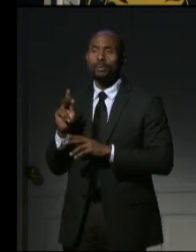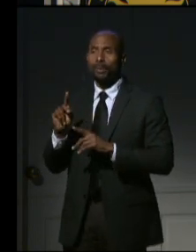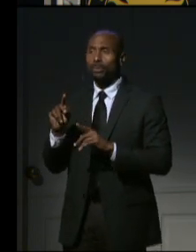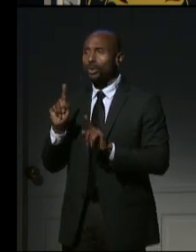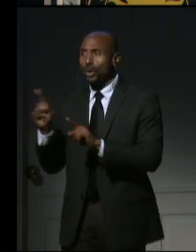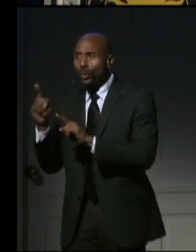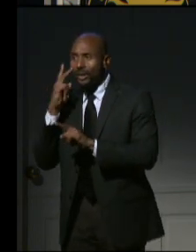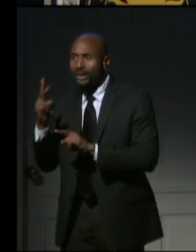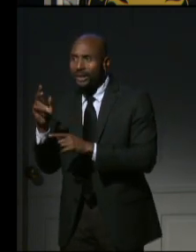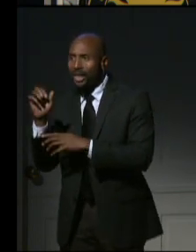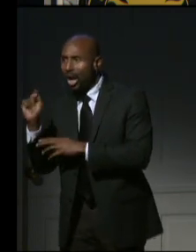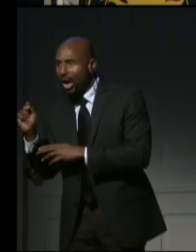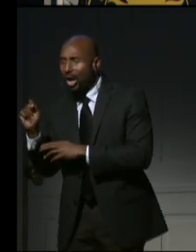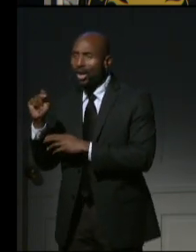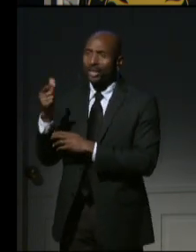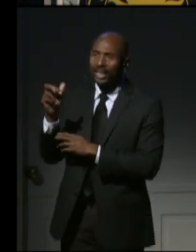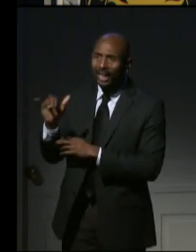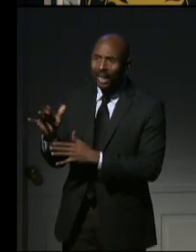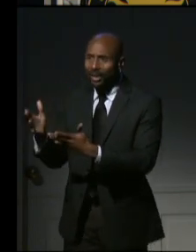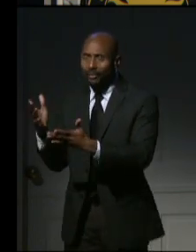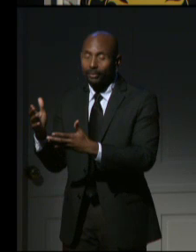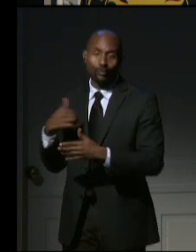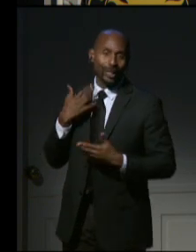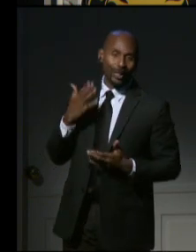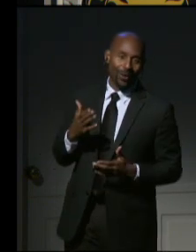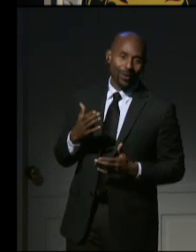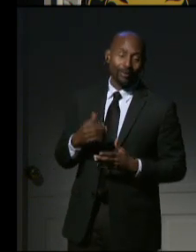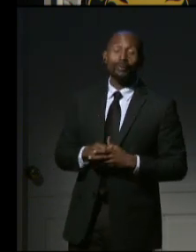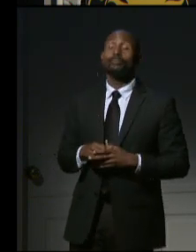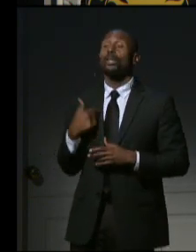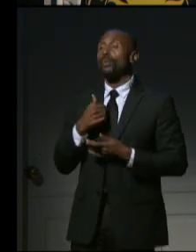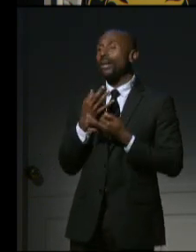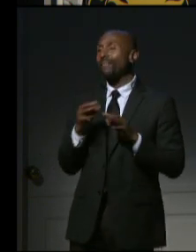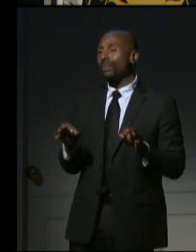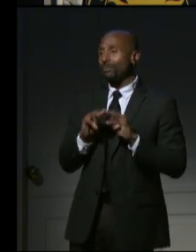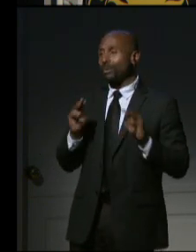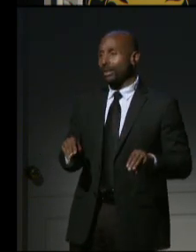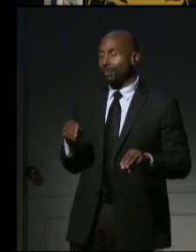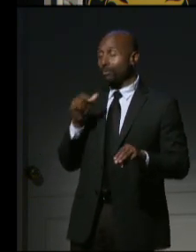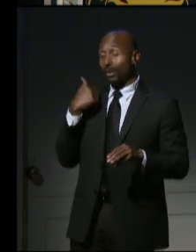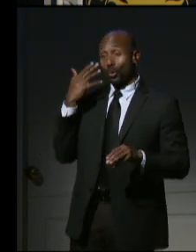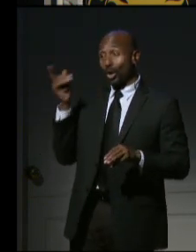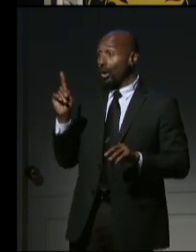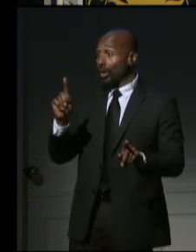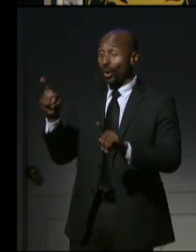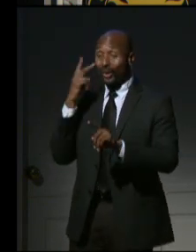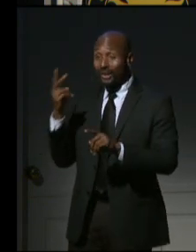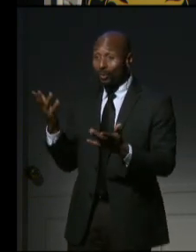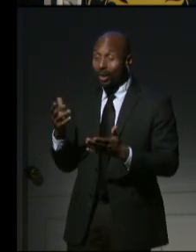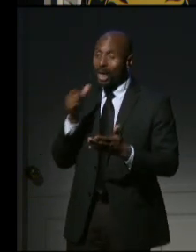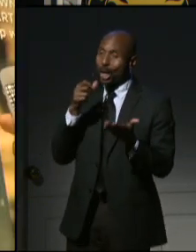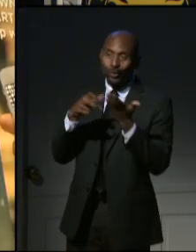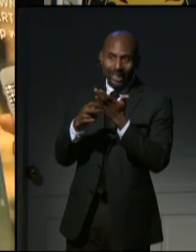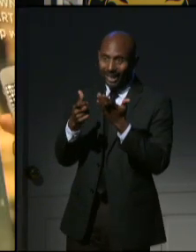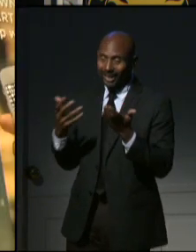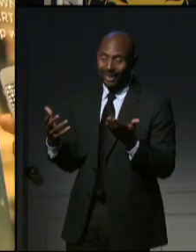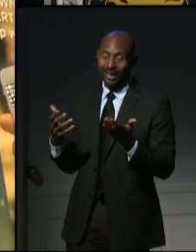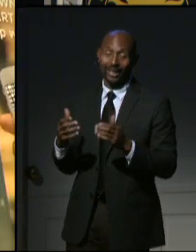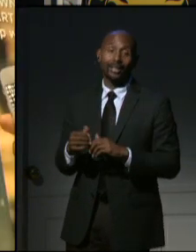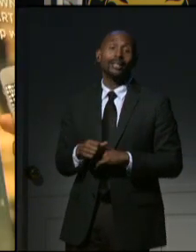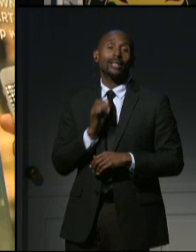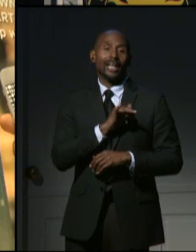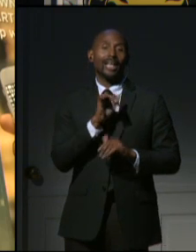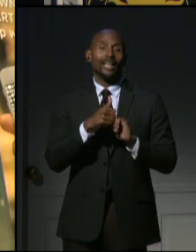know. So another thing is we're a free museum. We don't know where people are going. We don't ticket things. So this is actually how we counted people coming in the